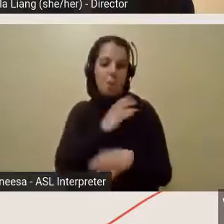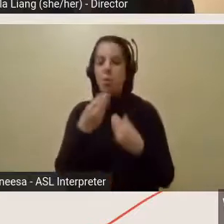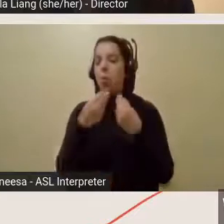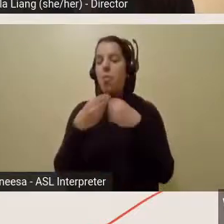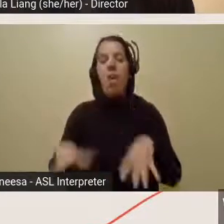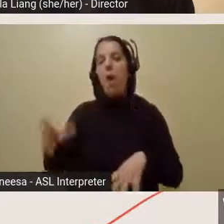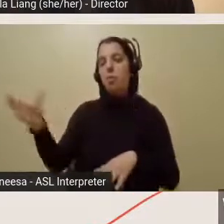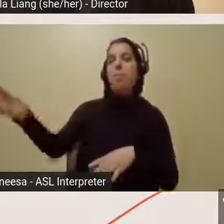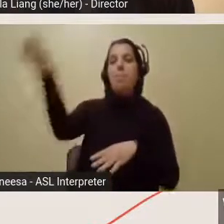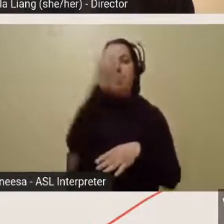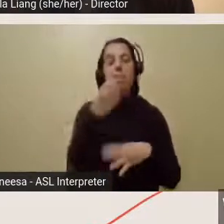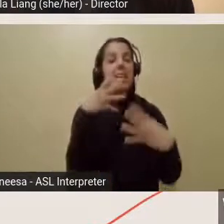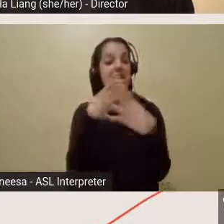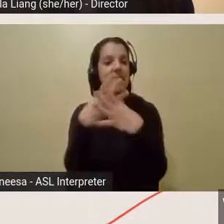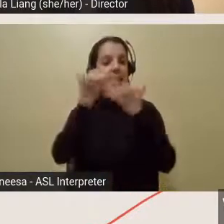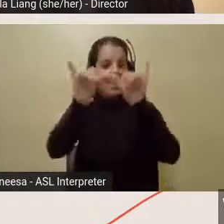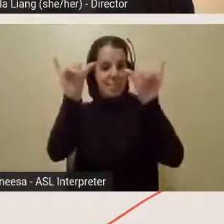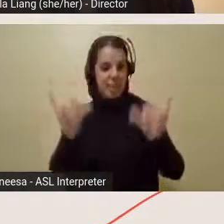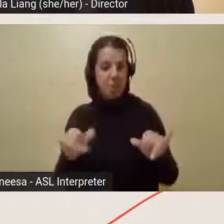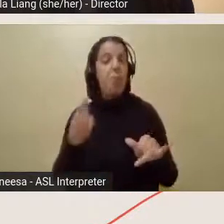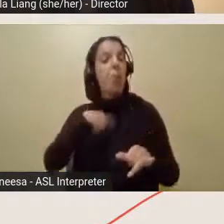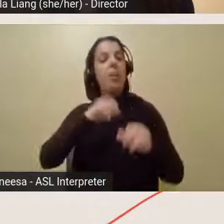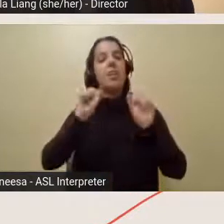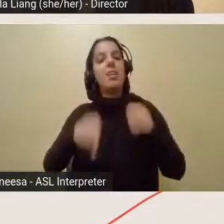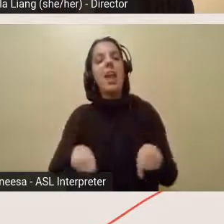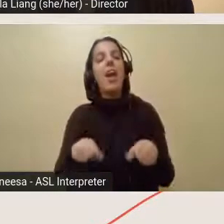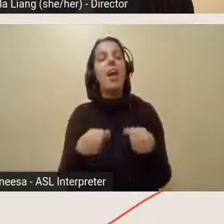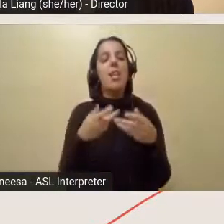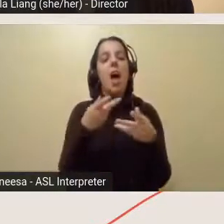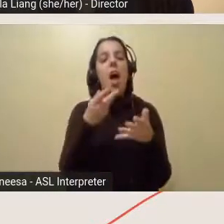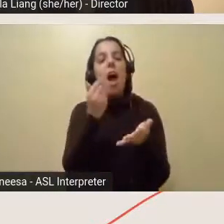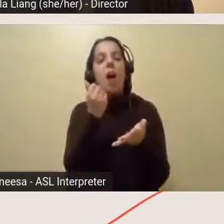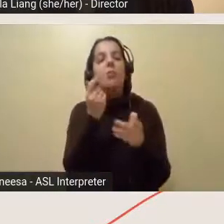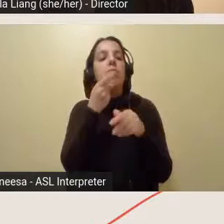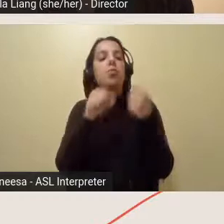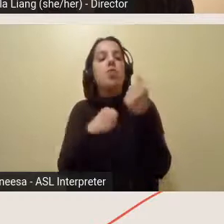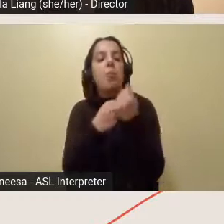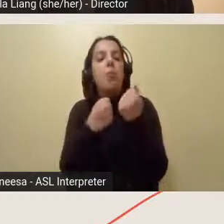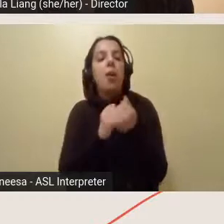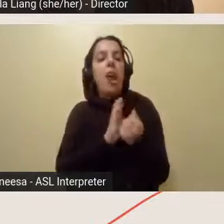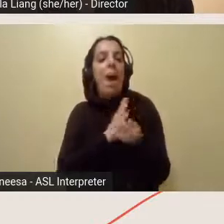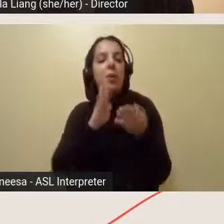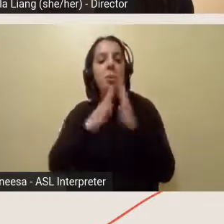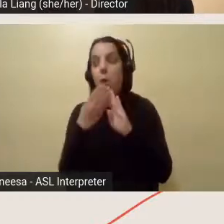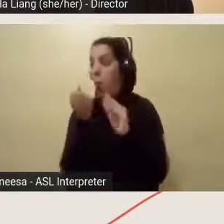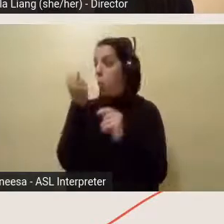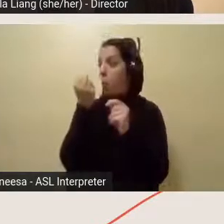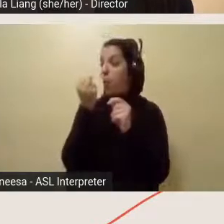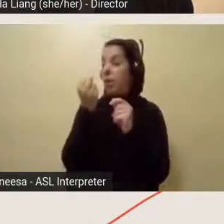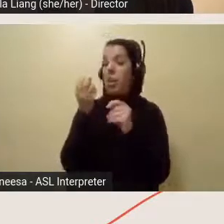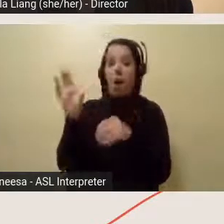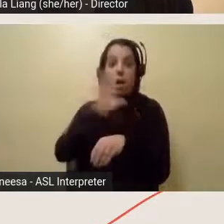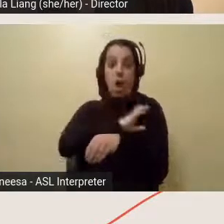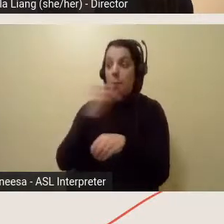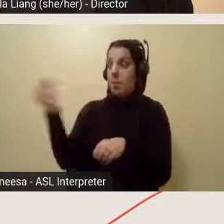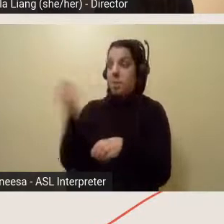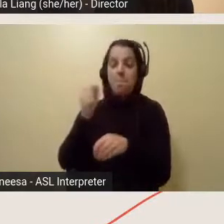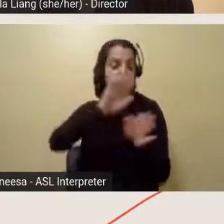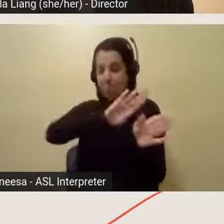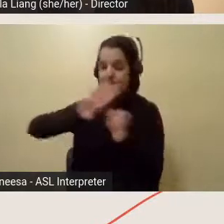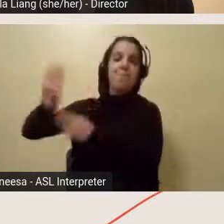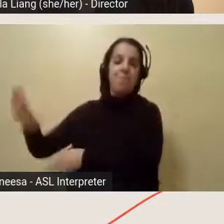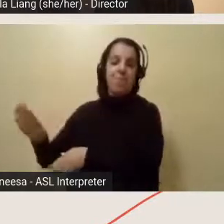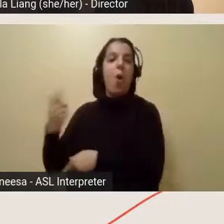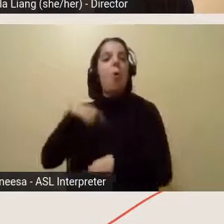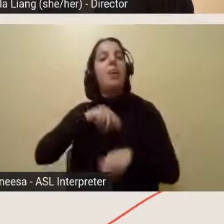communities safe without police officers with their guns walking up and down stairwells. We can take care of each other